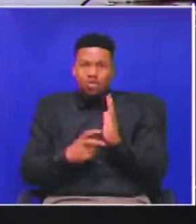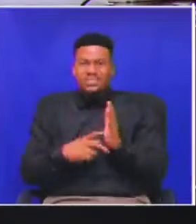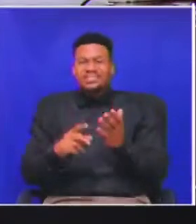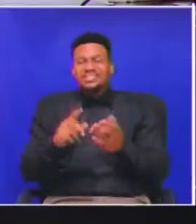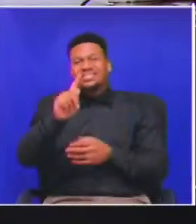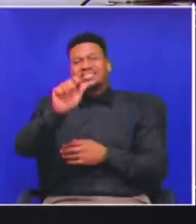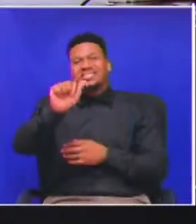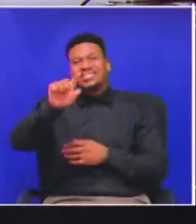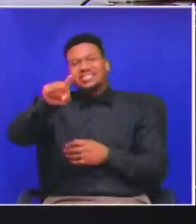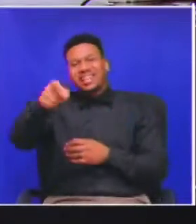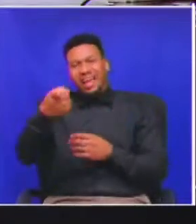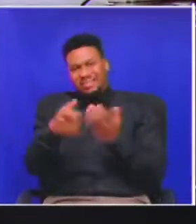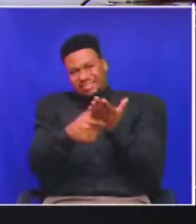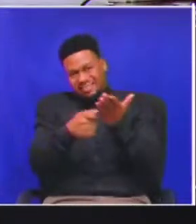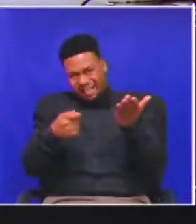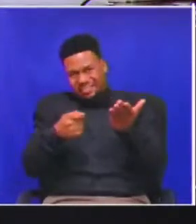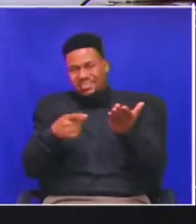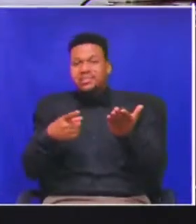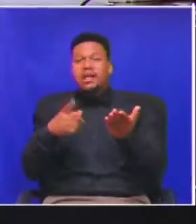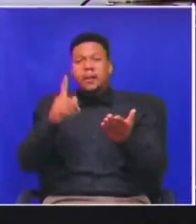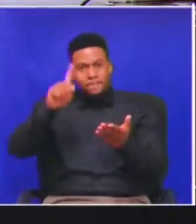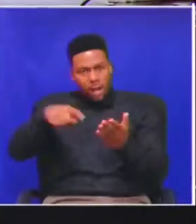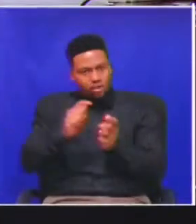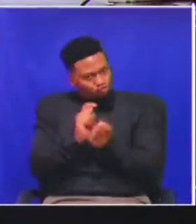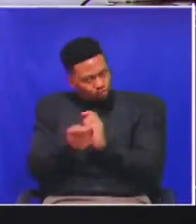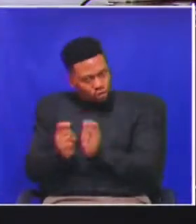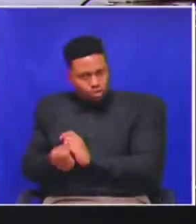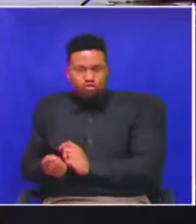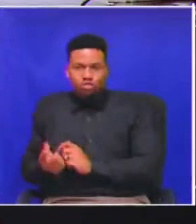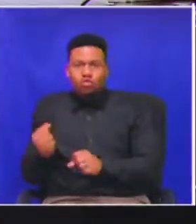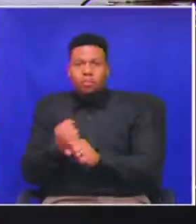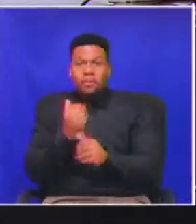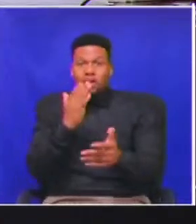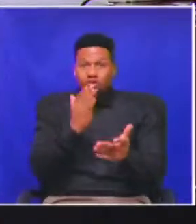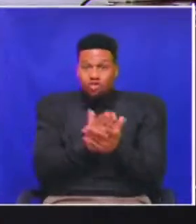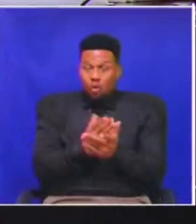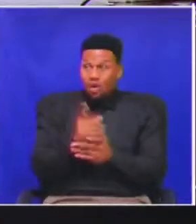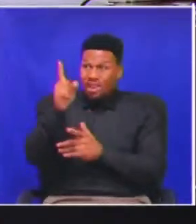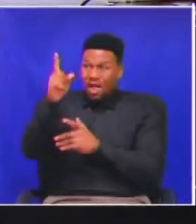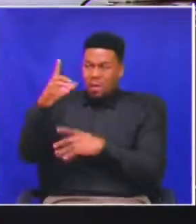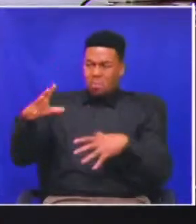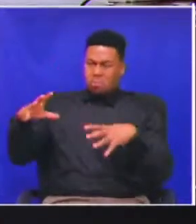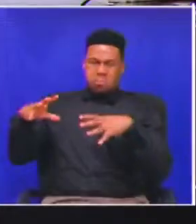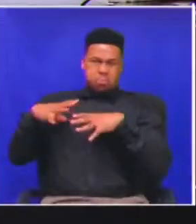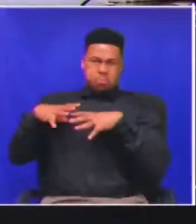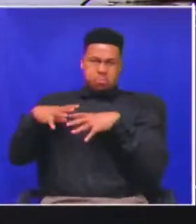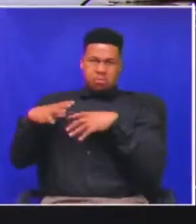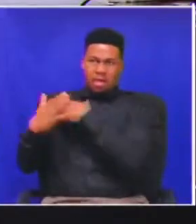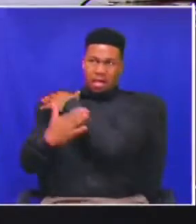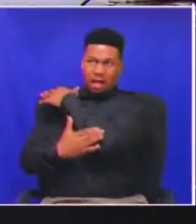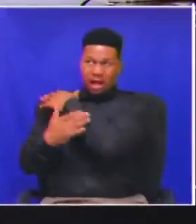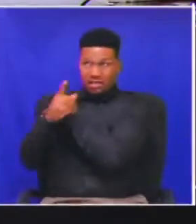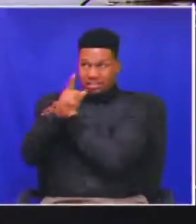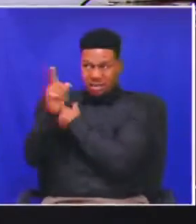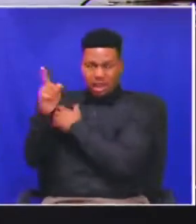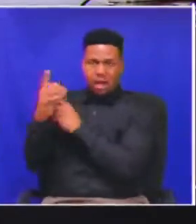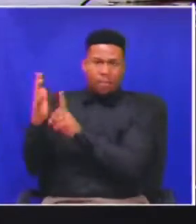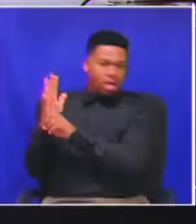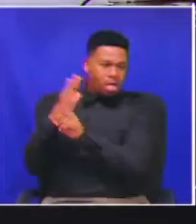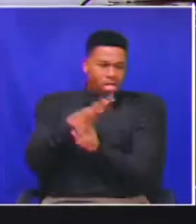of multinationals and the ultra-wealthy. So the national actions could also